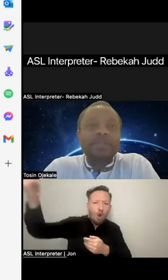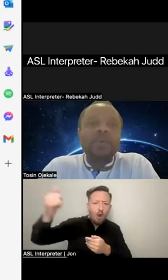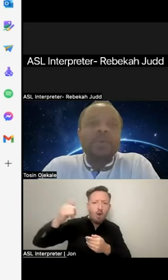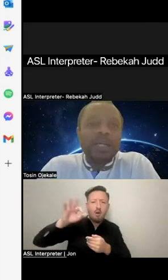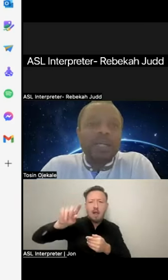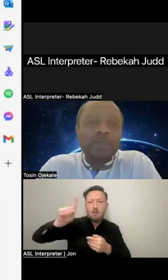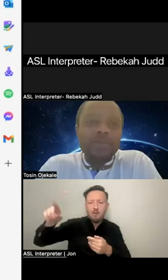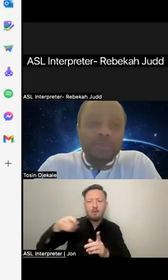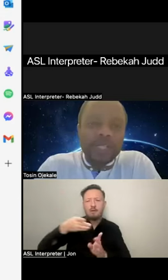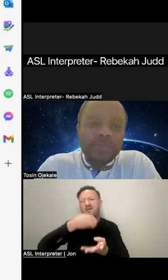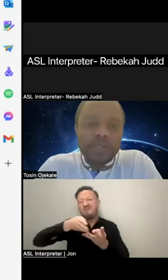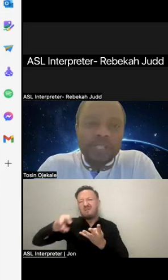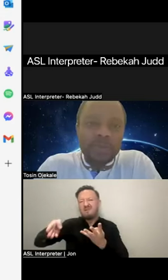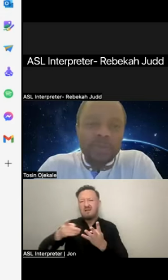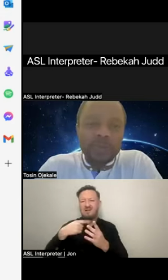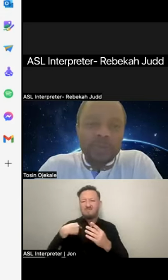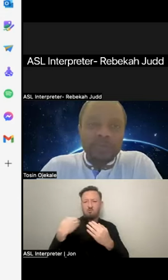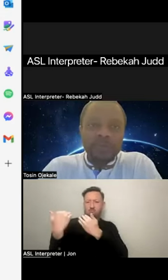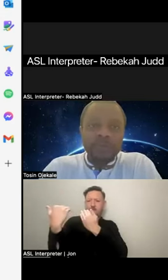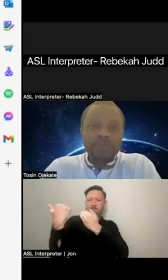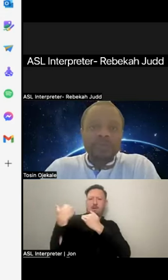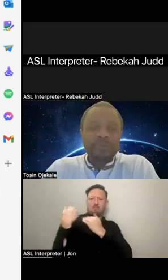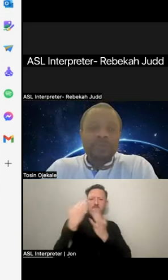identified, who are those responsible?